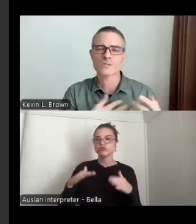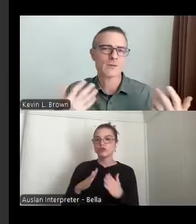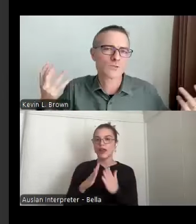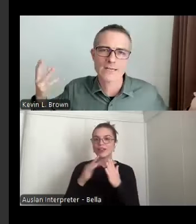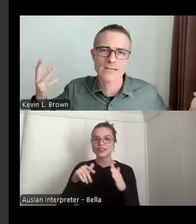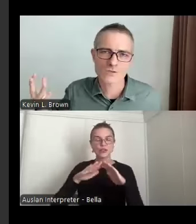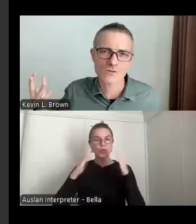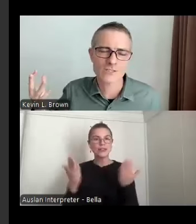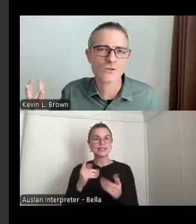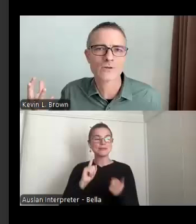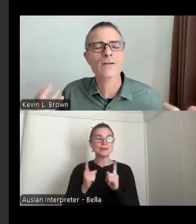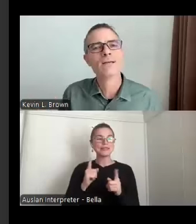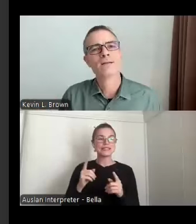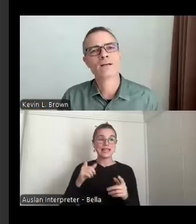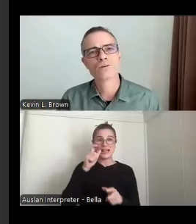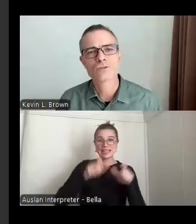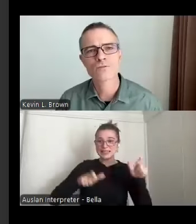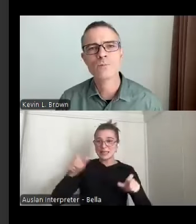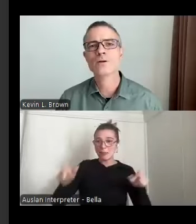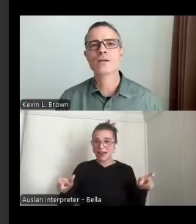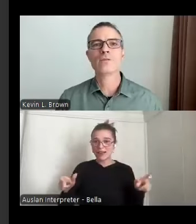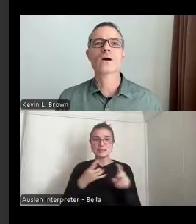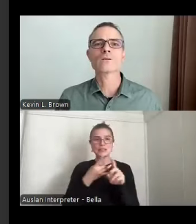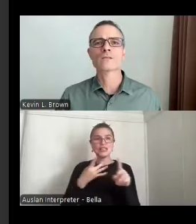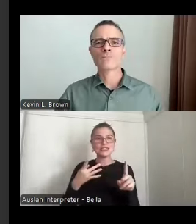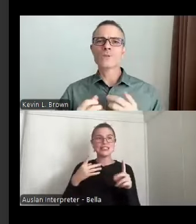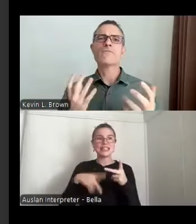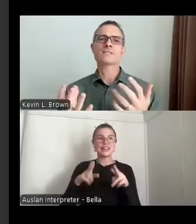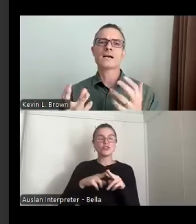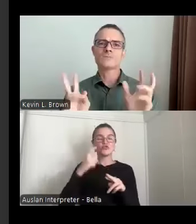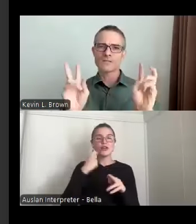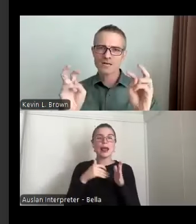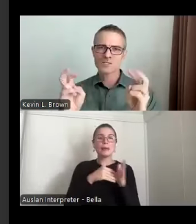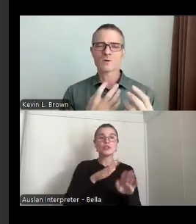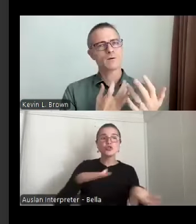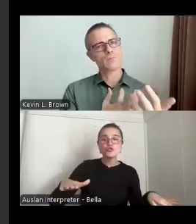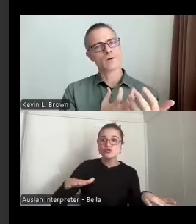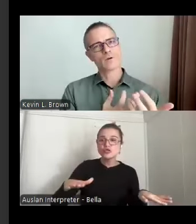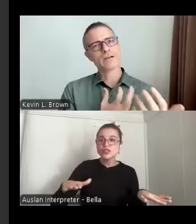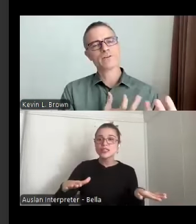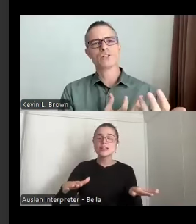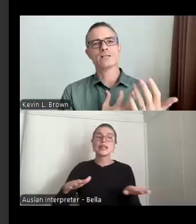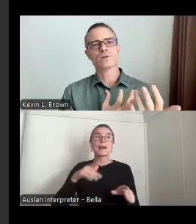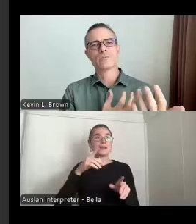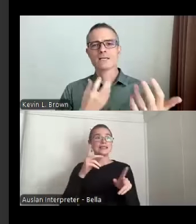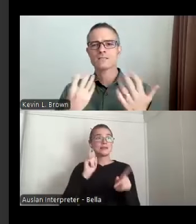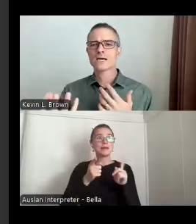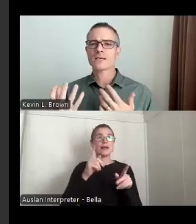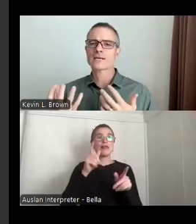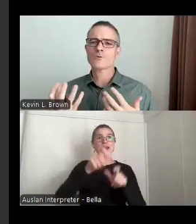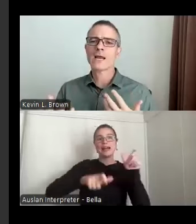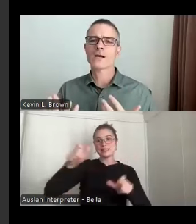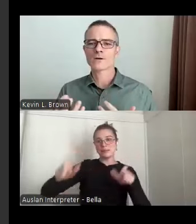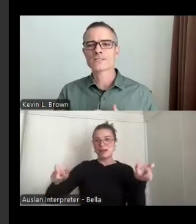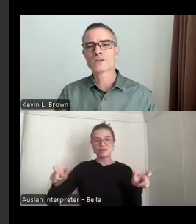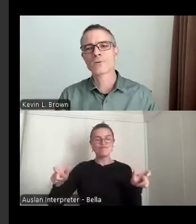customer, especially like if you're serving children in an underserved community with the arts, oftentimes the customer, the beneficiary, so to speak, is not the